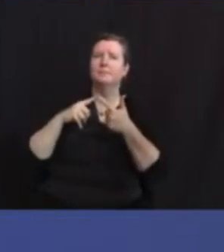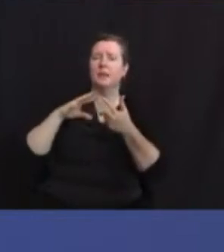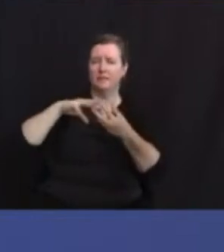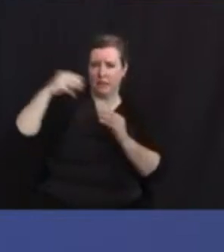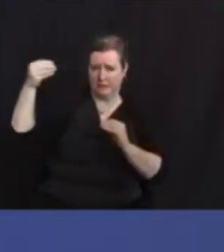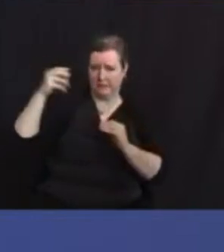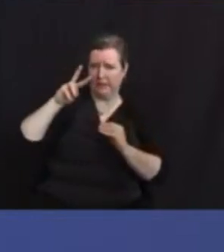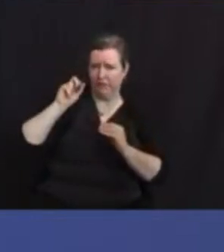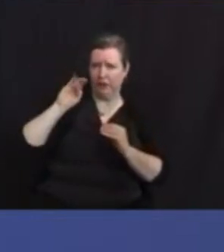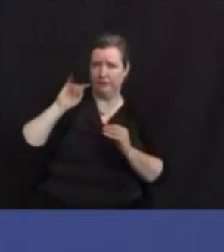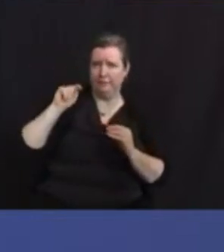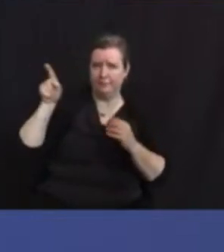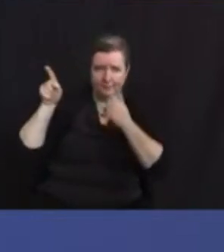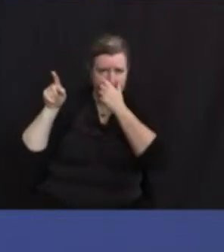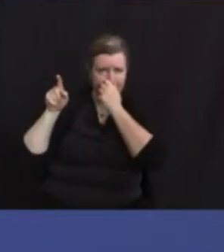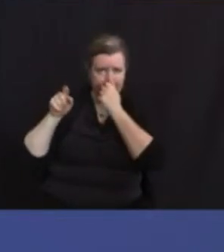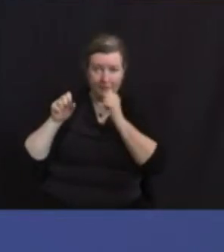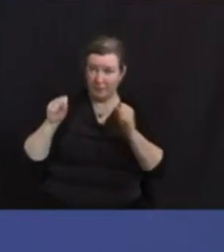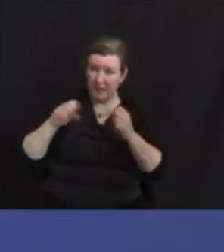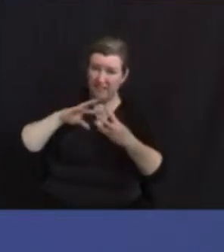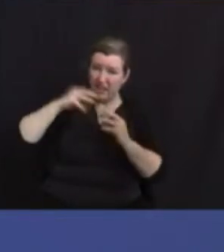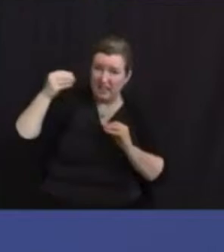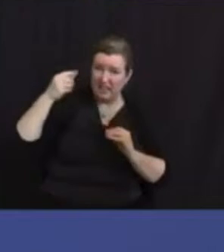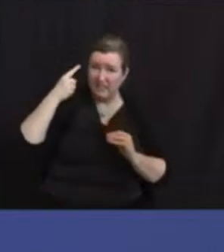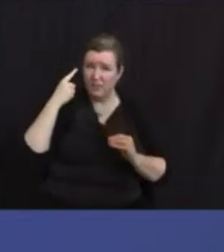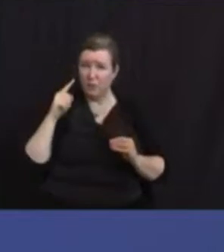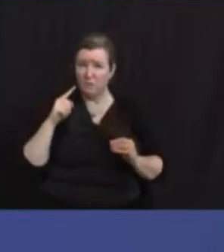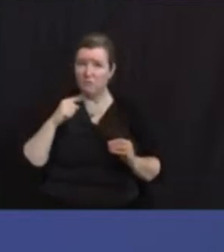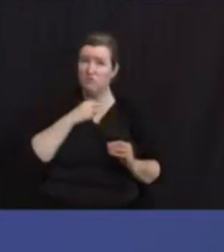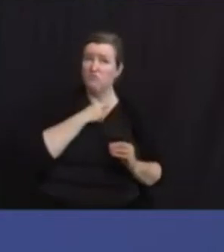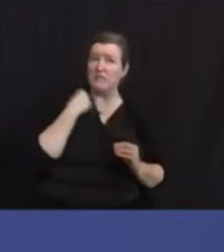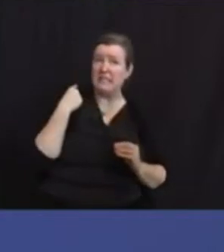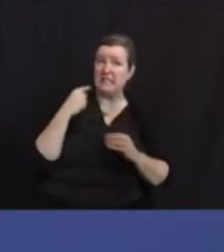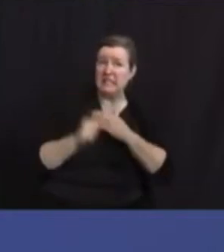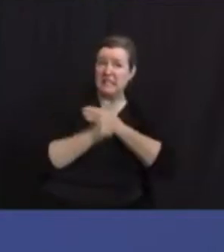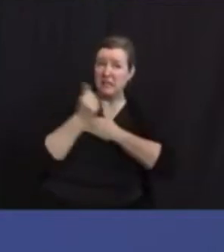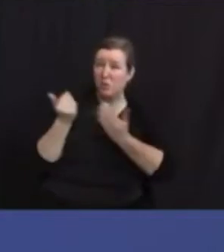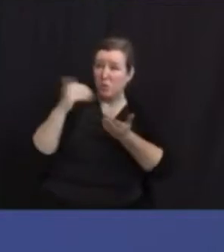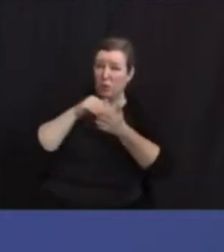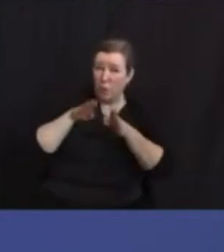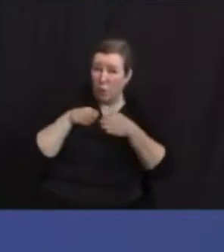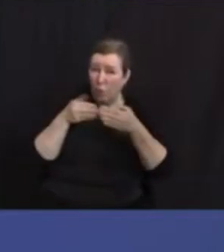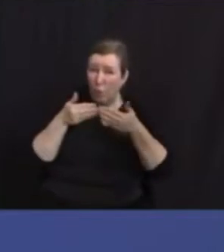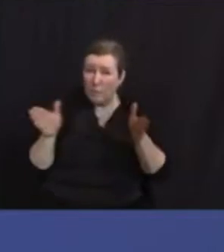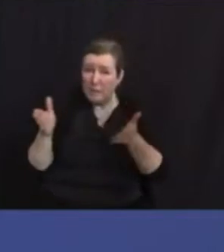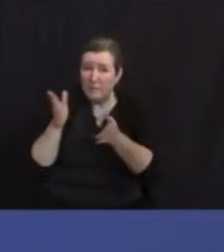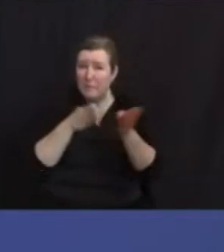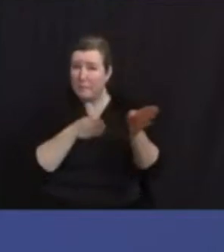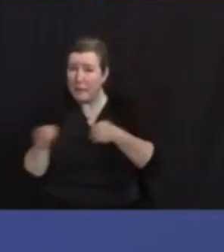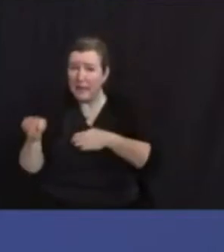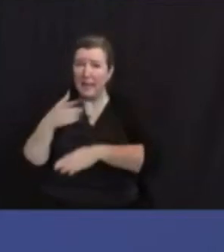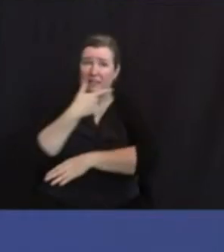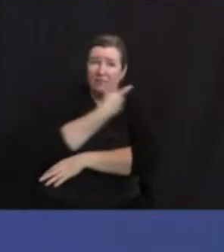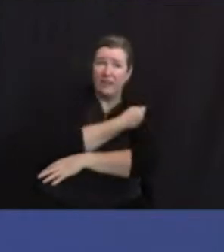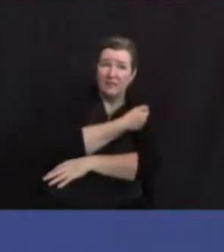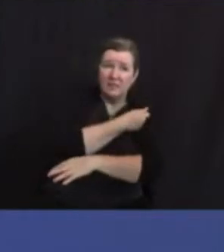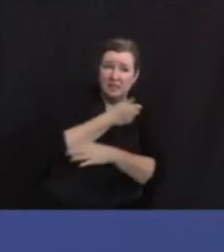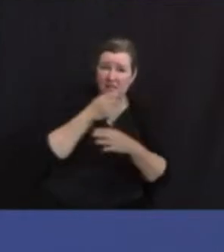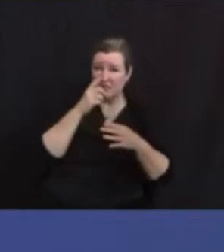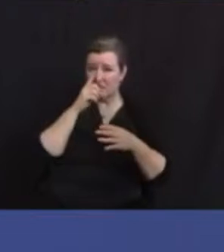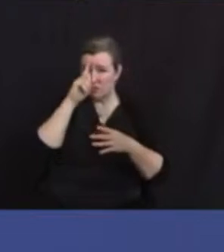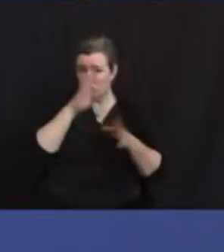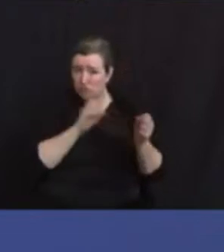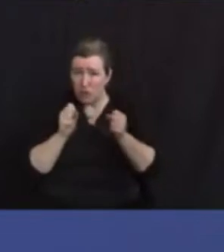jeopardize the reopening plan and the vaccination strategy if either strain becomes dominant in the state? Are you worrying about having